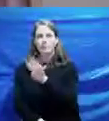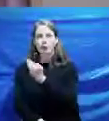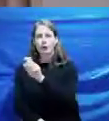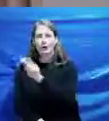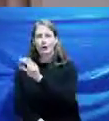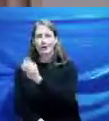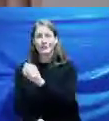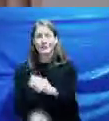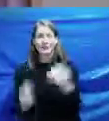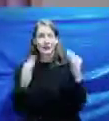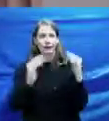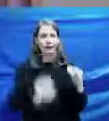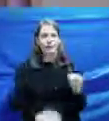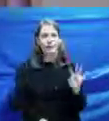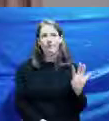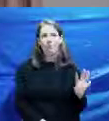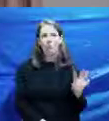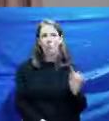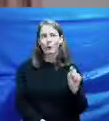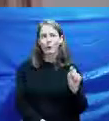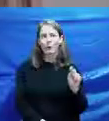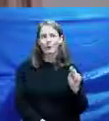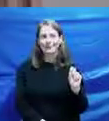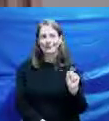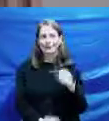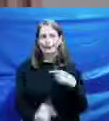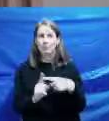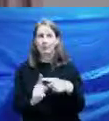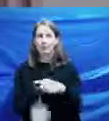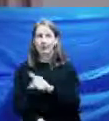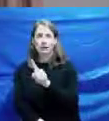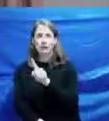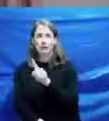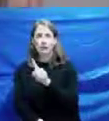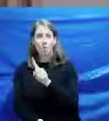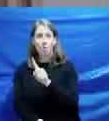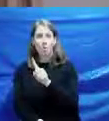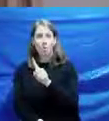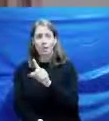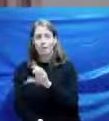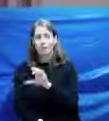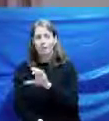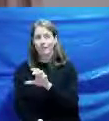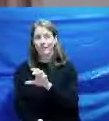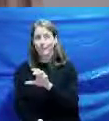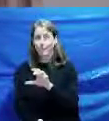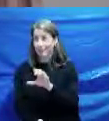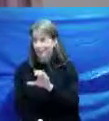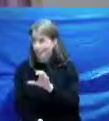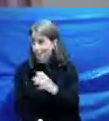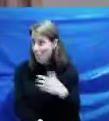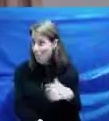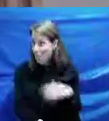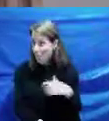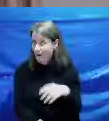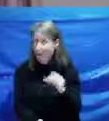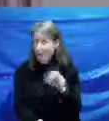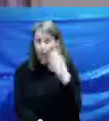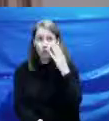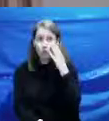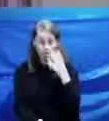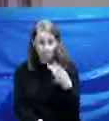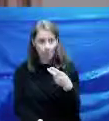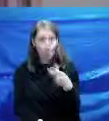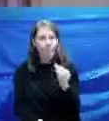tricky. Out of order, right? Tricky. Or you could know place value and then it's not so tricky, right? 14 tens is 10